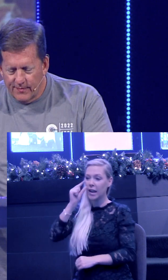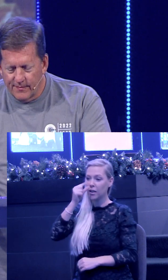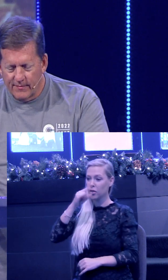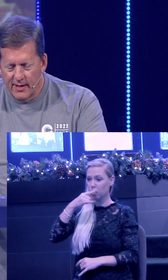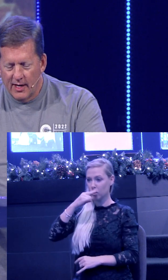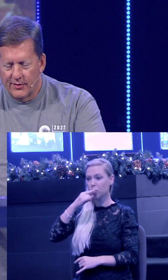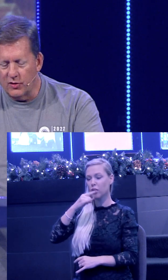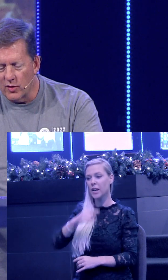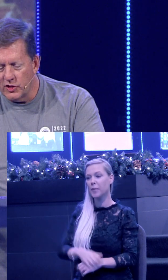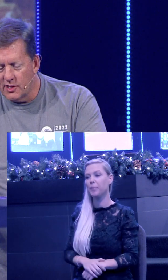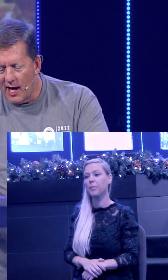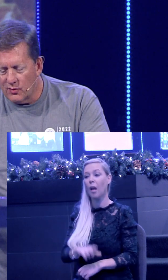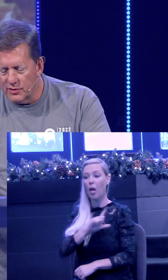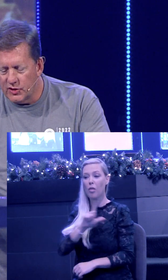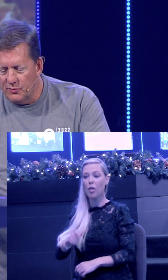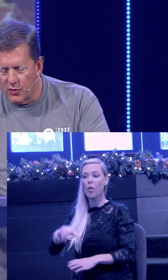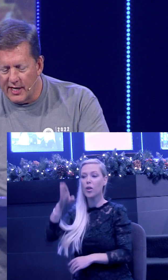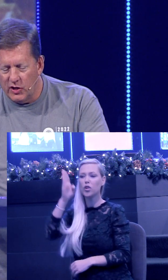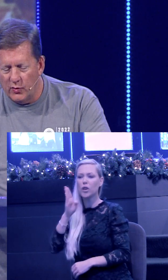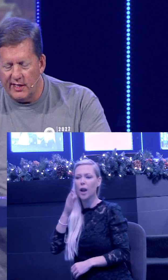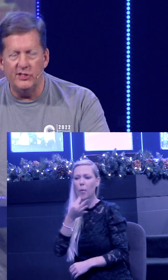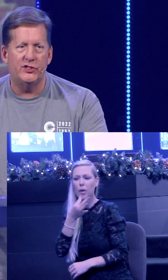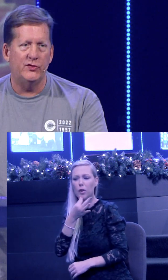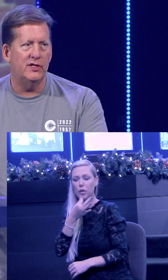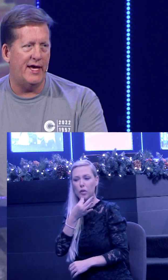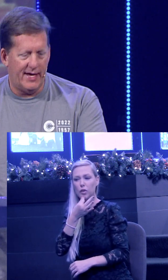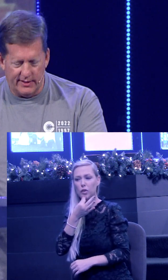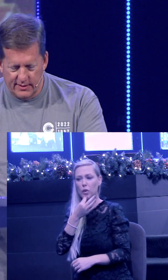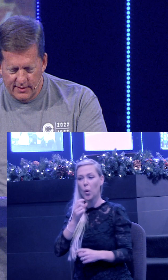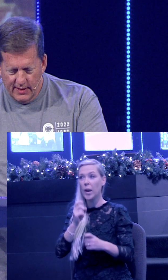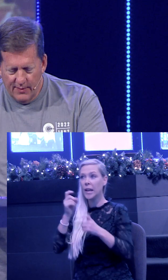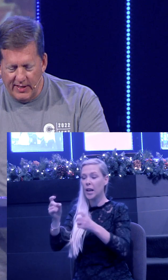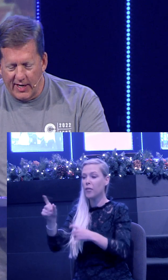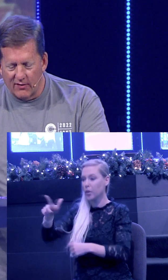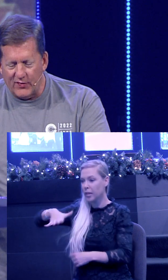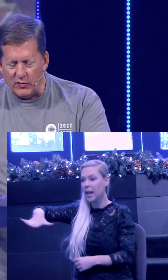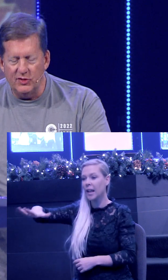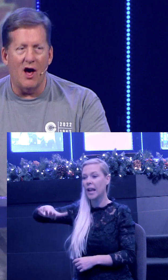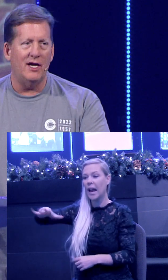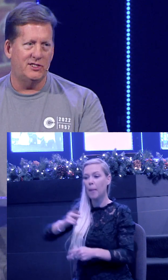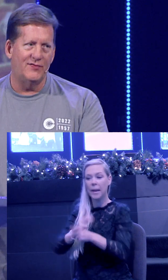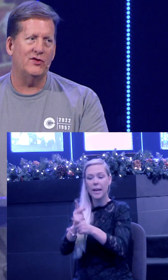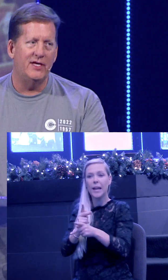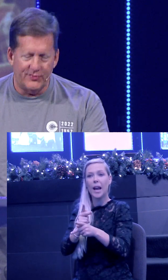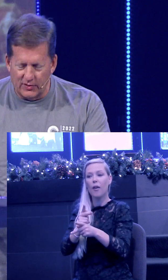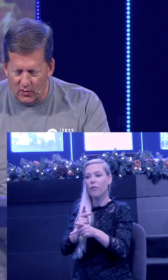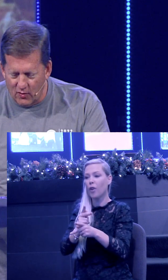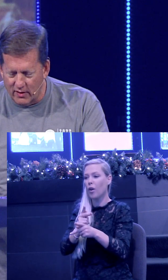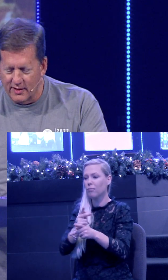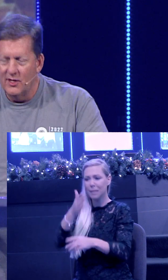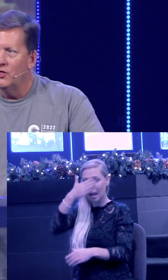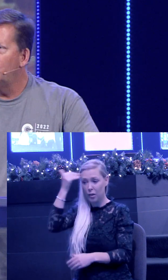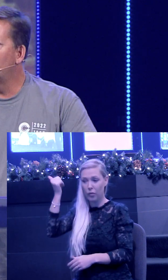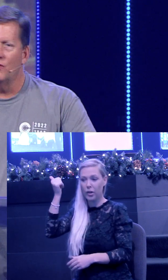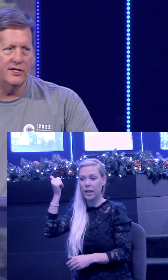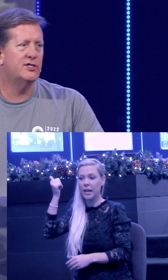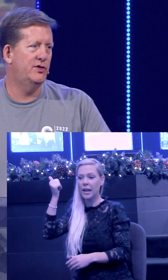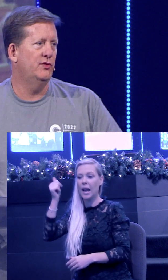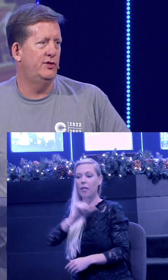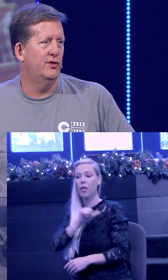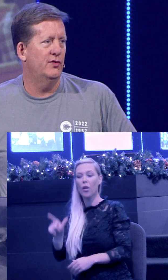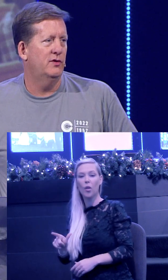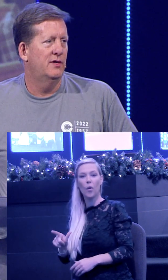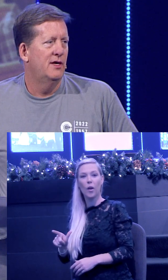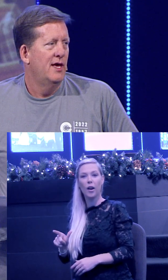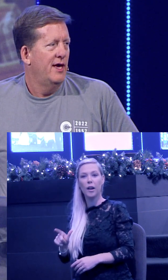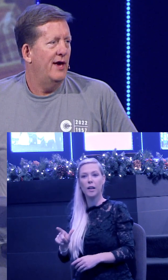grandchildren. The Lord your God will soon bring you into the land. Be careful not to forget the Lord who